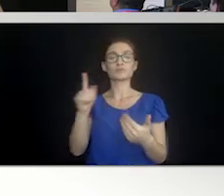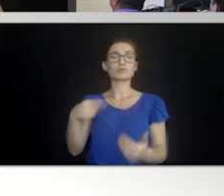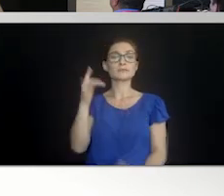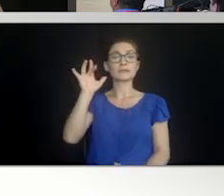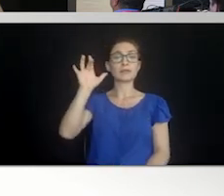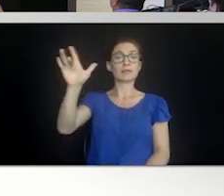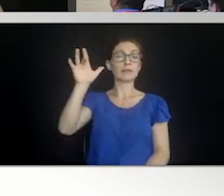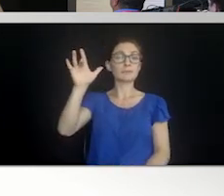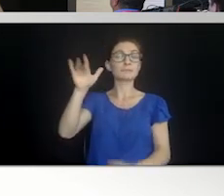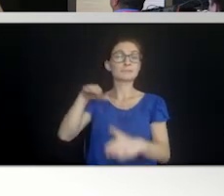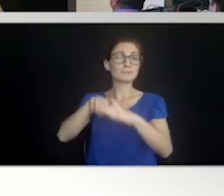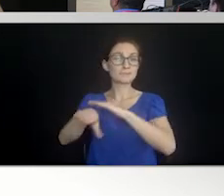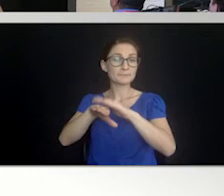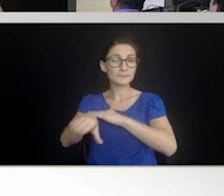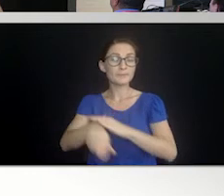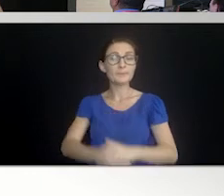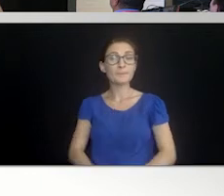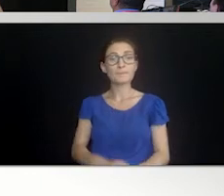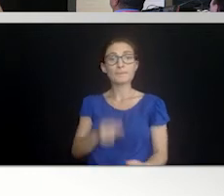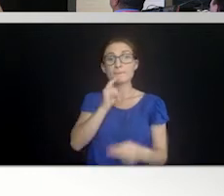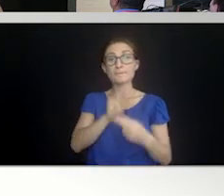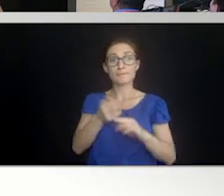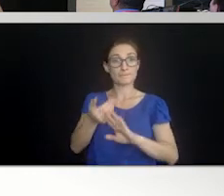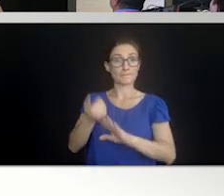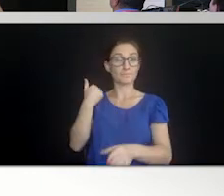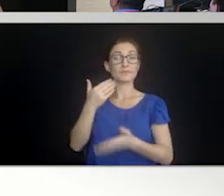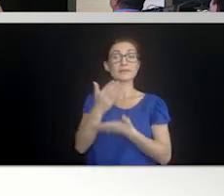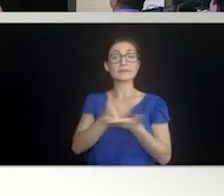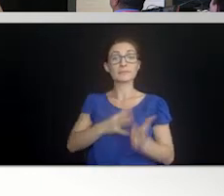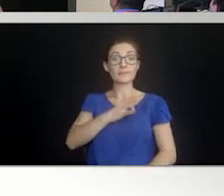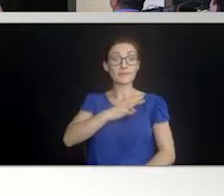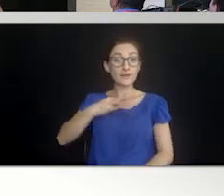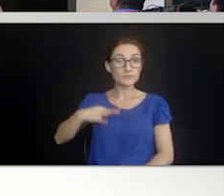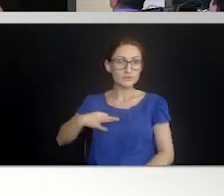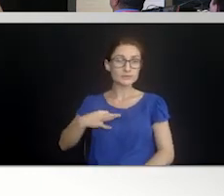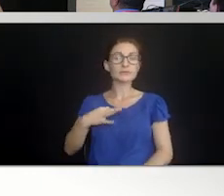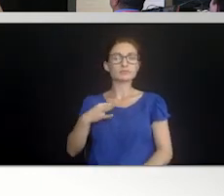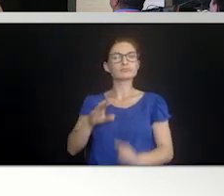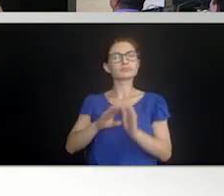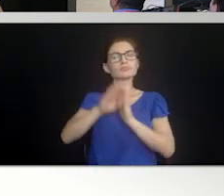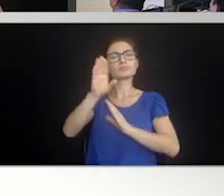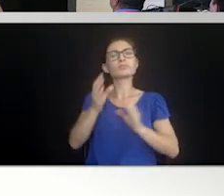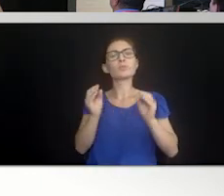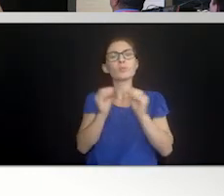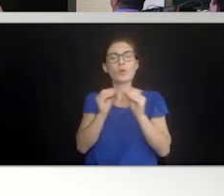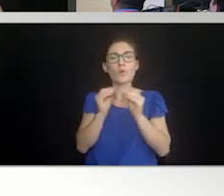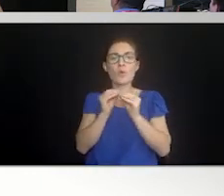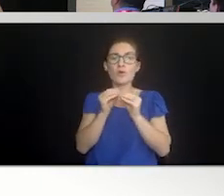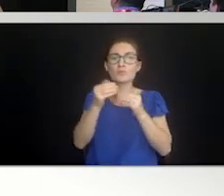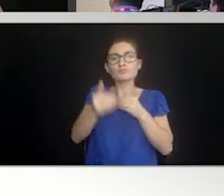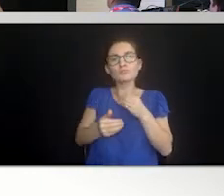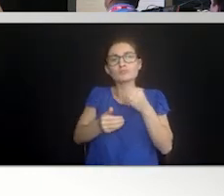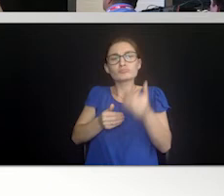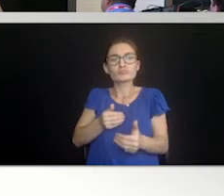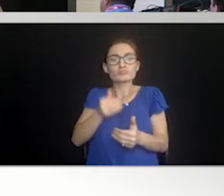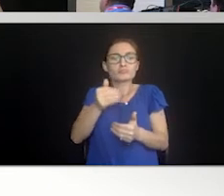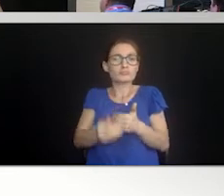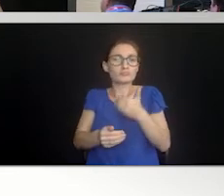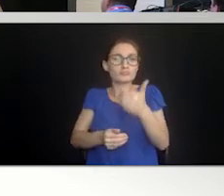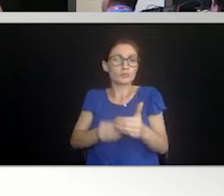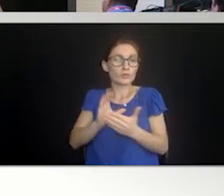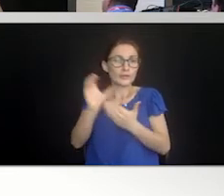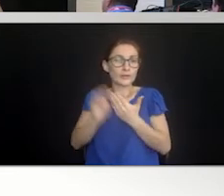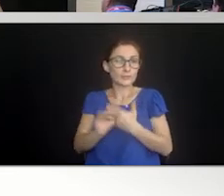just clicking in. And I had mentioned earlier that some of our faculty are developing more granular curriculum as